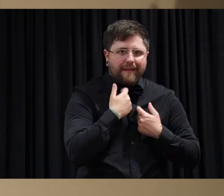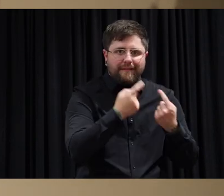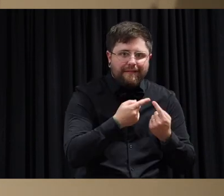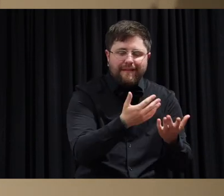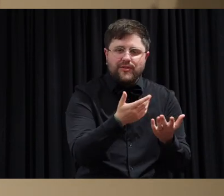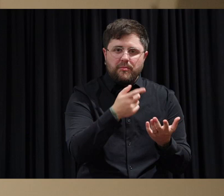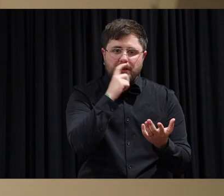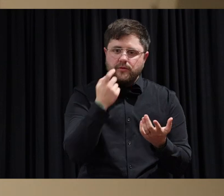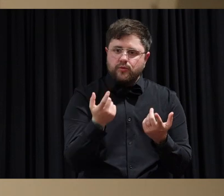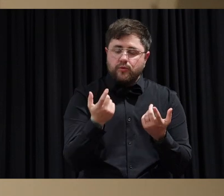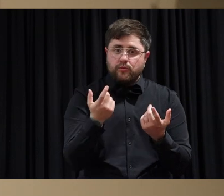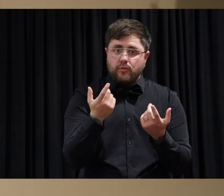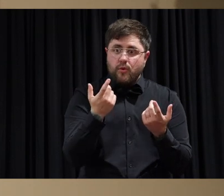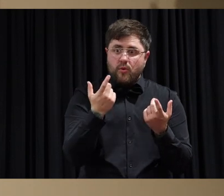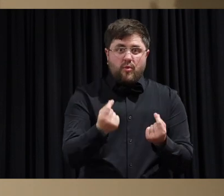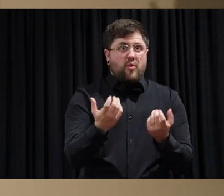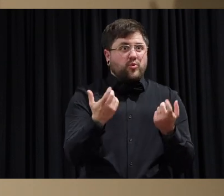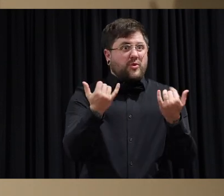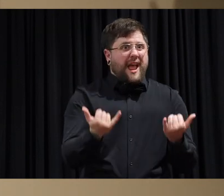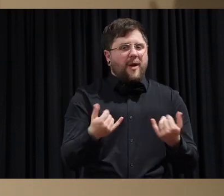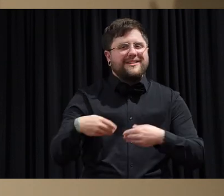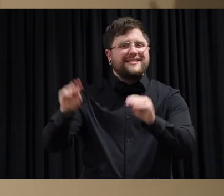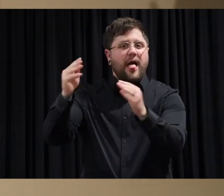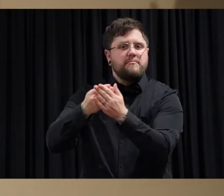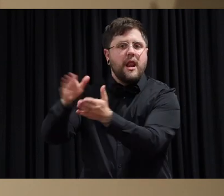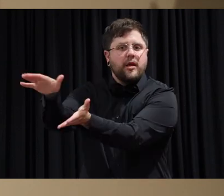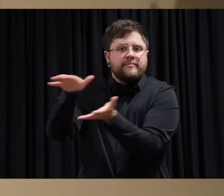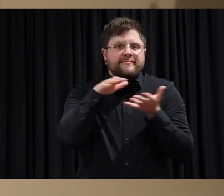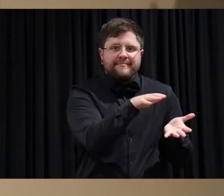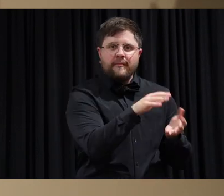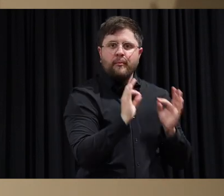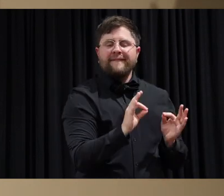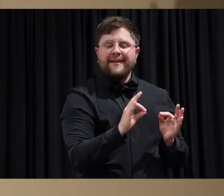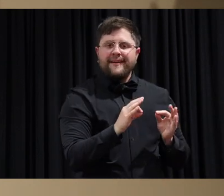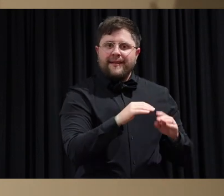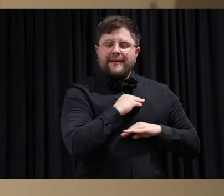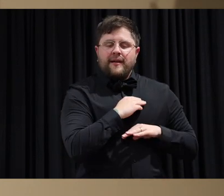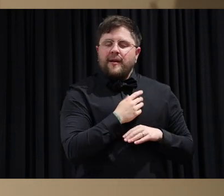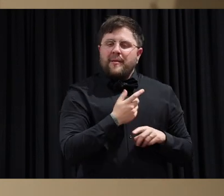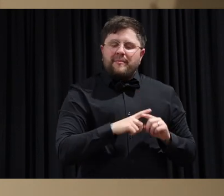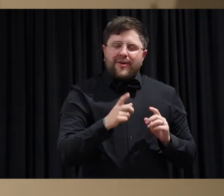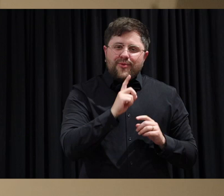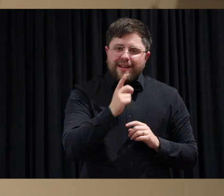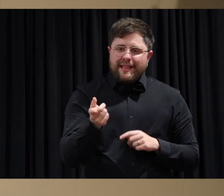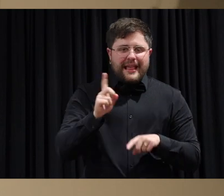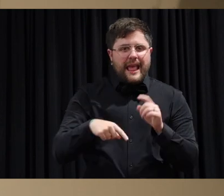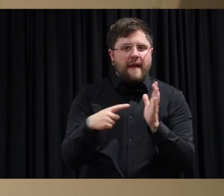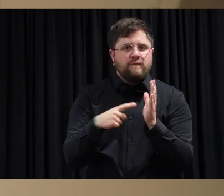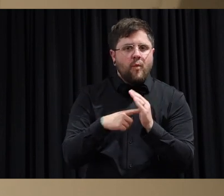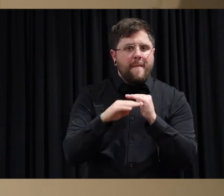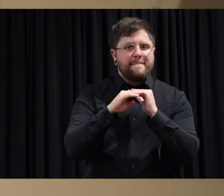do is to seek financial gratification and to sell it, to get rid of it. The real thing is that they cannot afford to maintain the